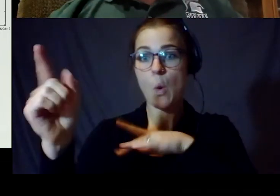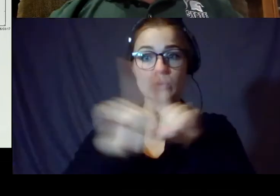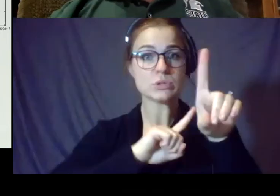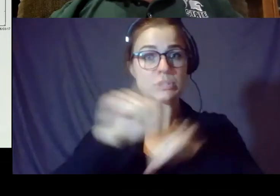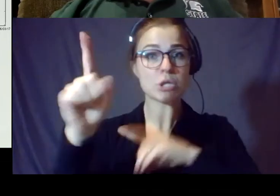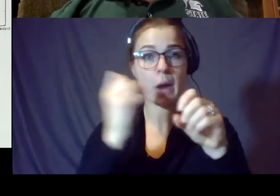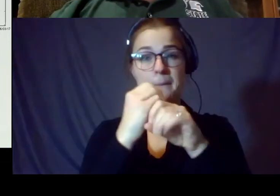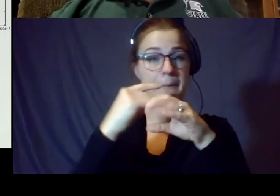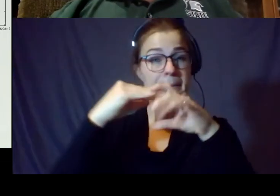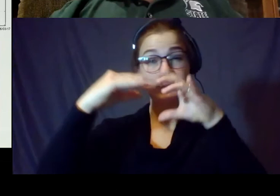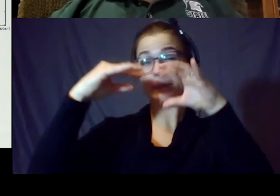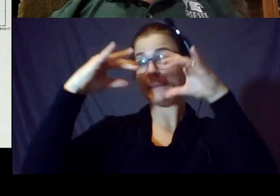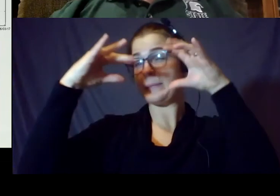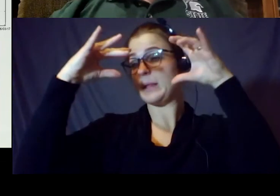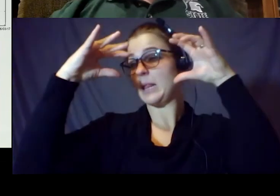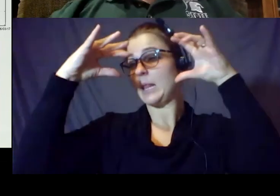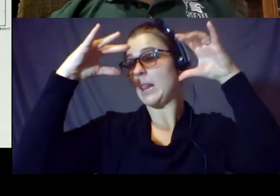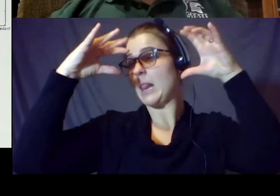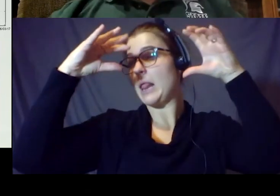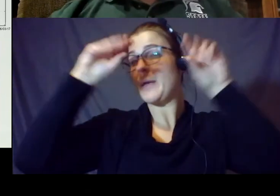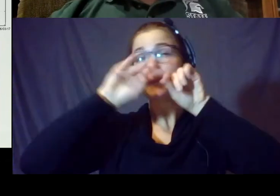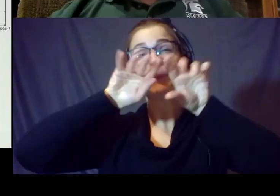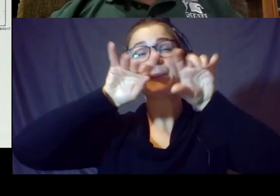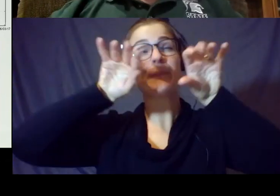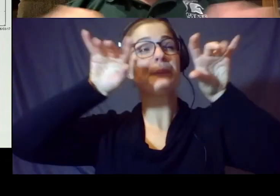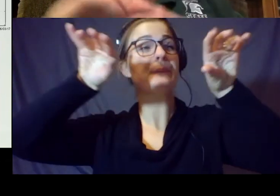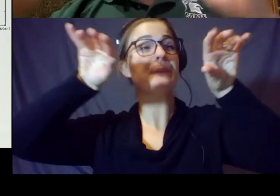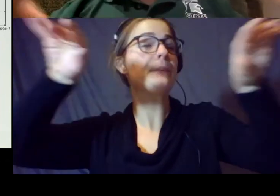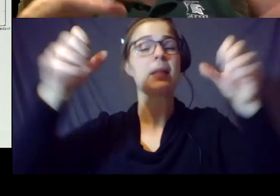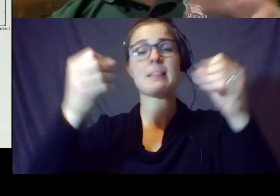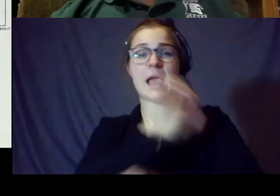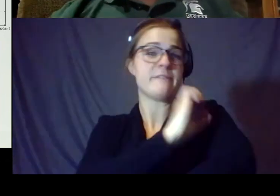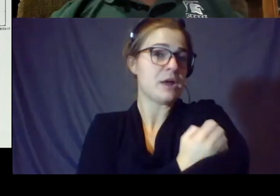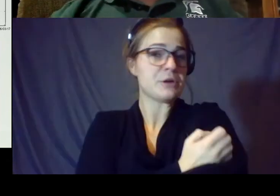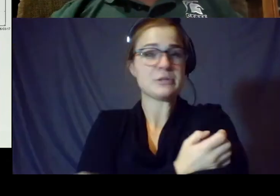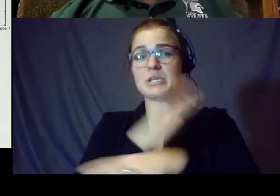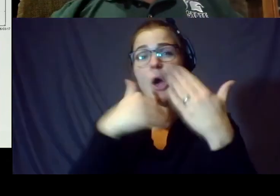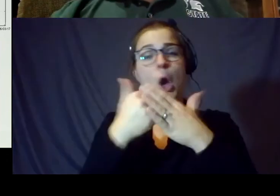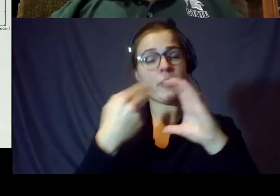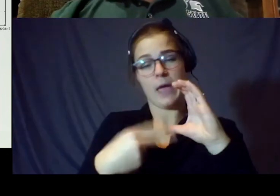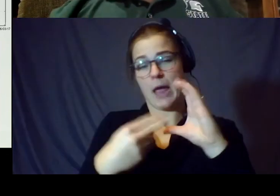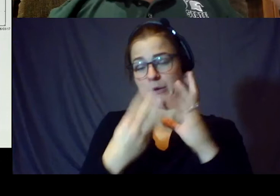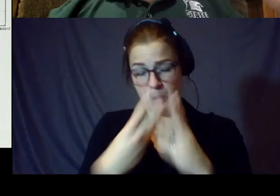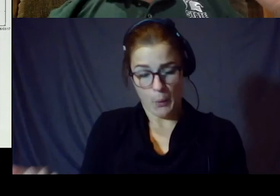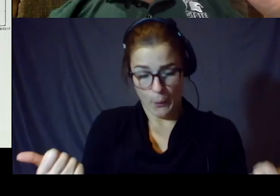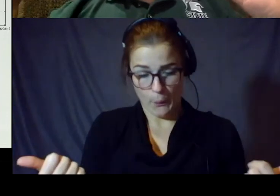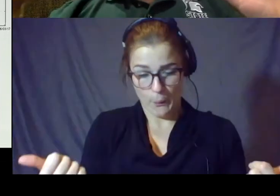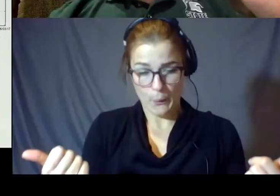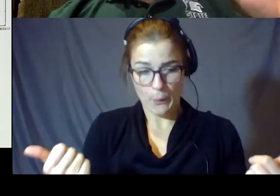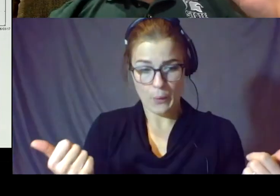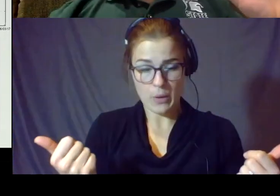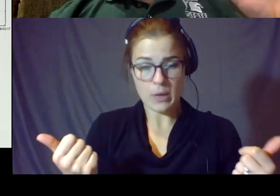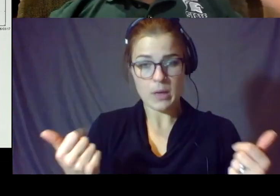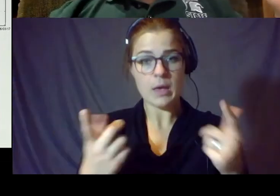up and releases a tremendous amount of energy until all that hydrogen is burnt off, and then it